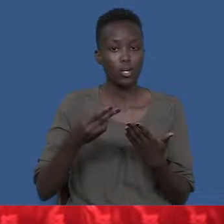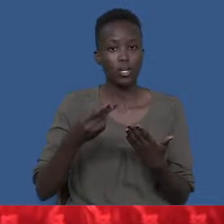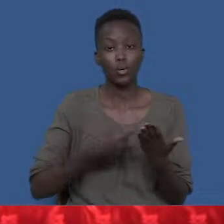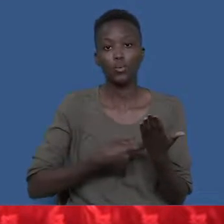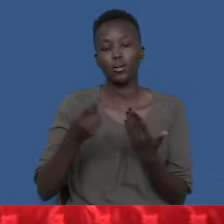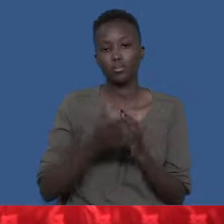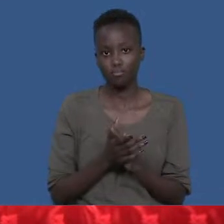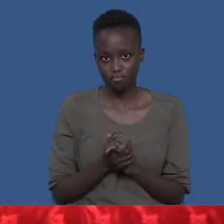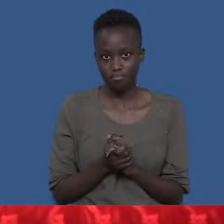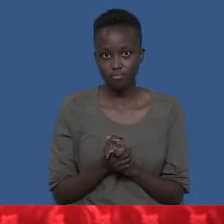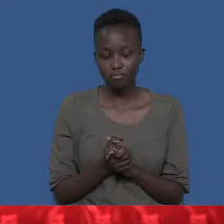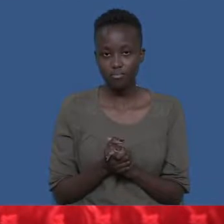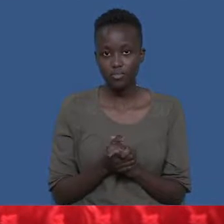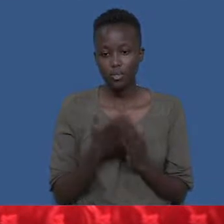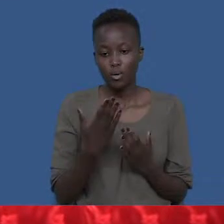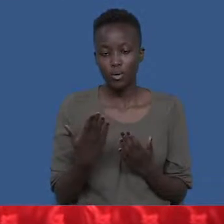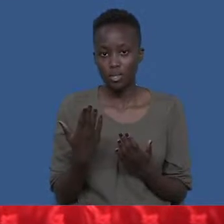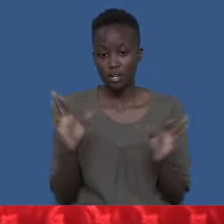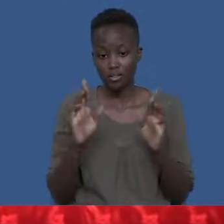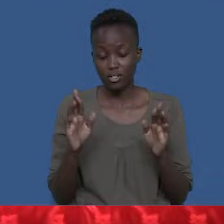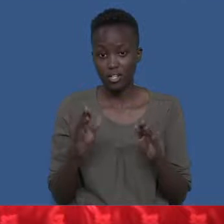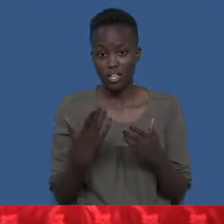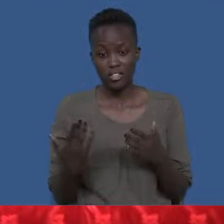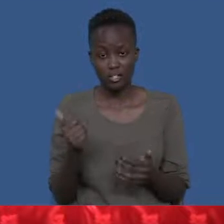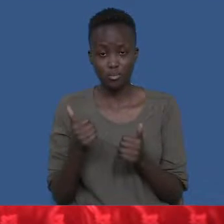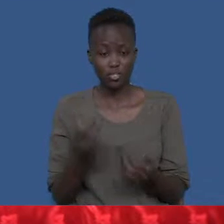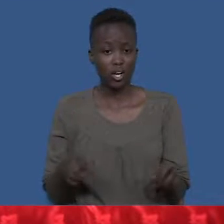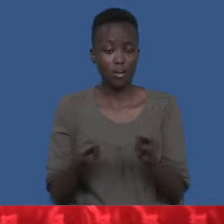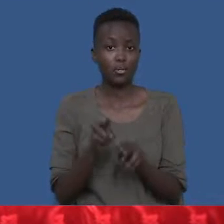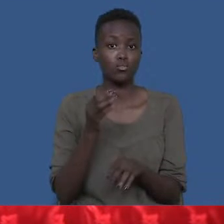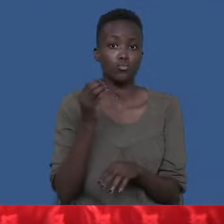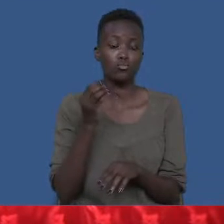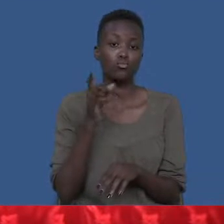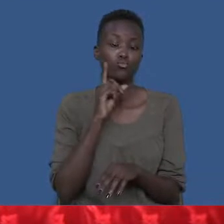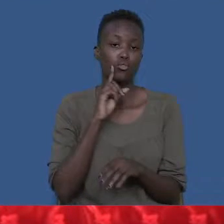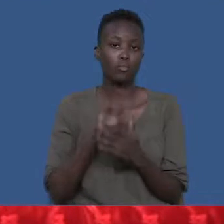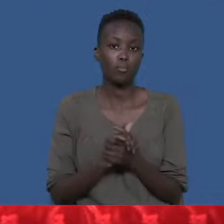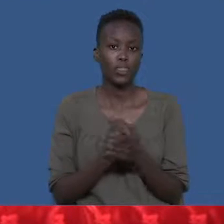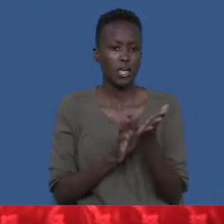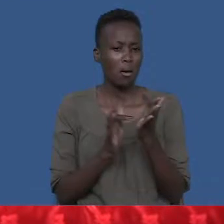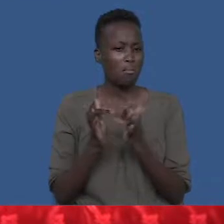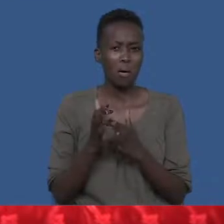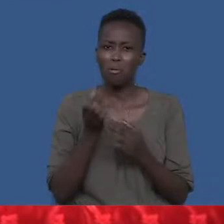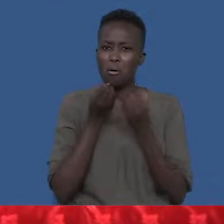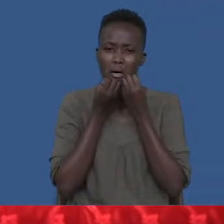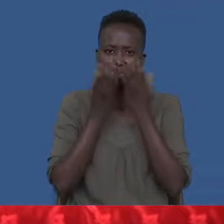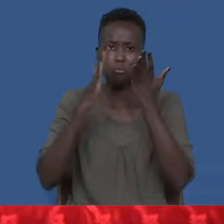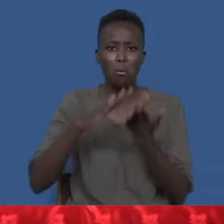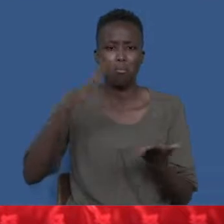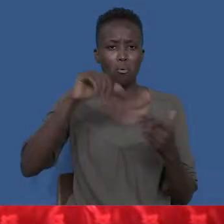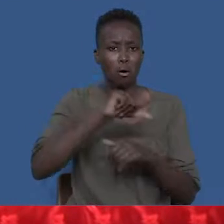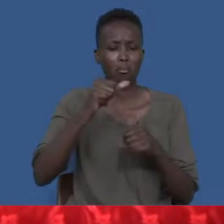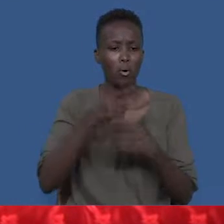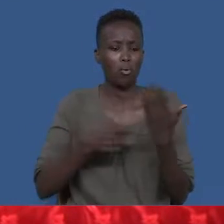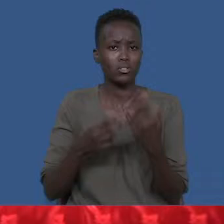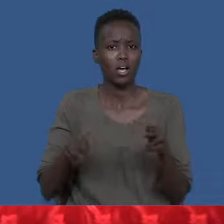things that will happen tomorrow, Thursday. Actually, the Bible does not say much of what happened